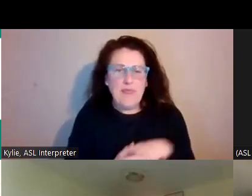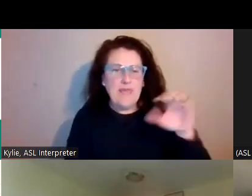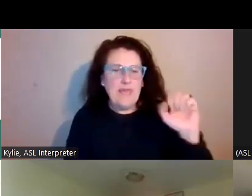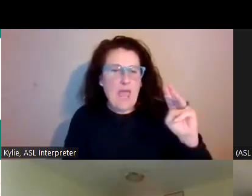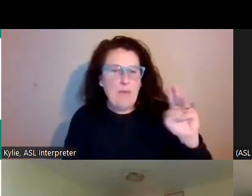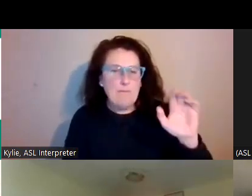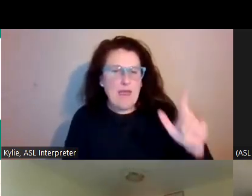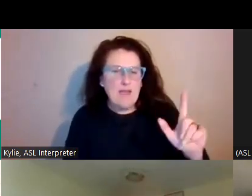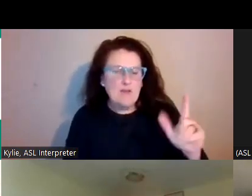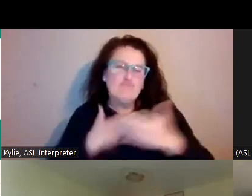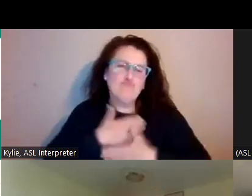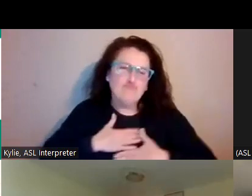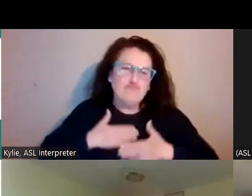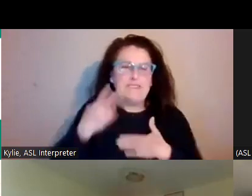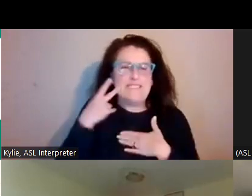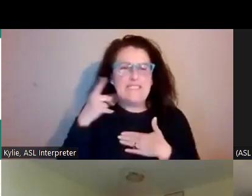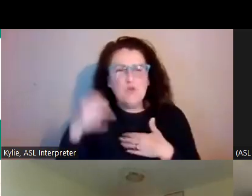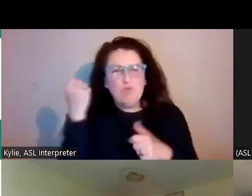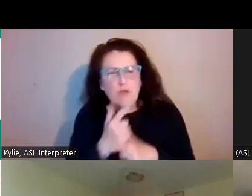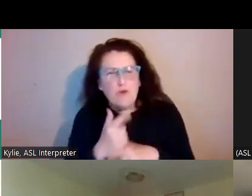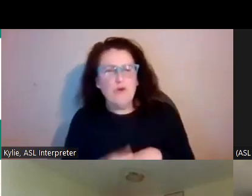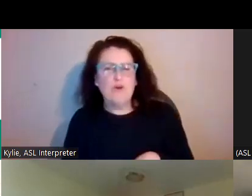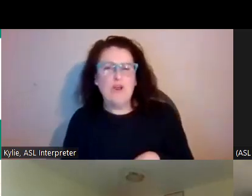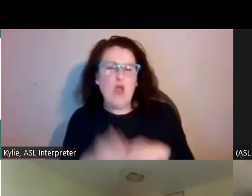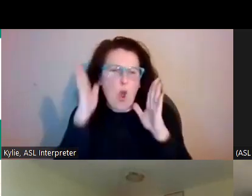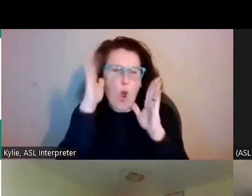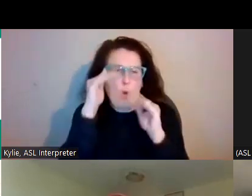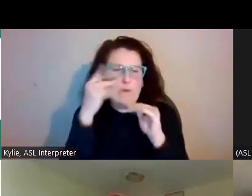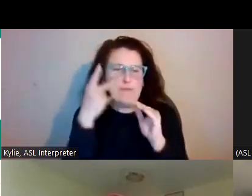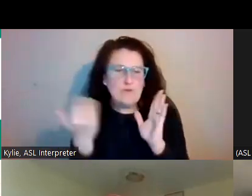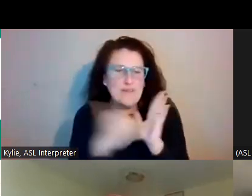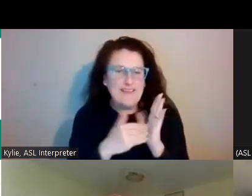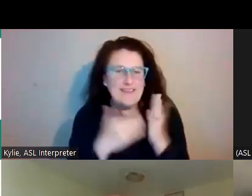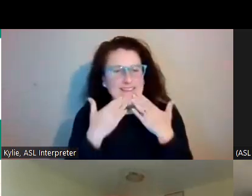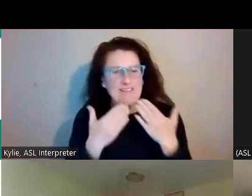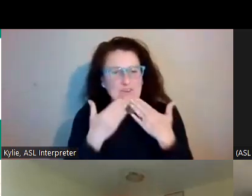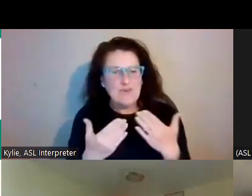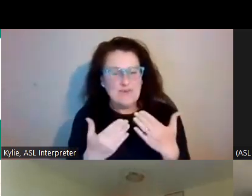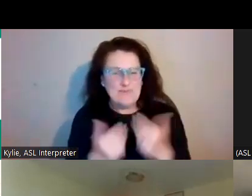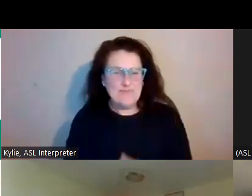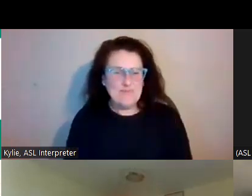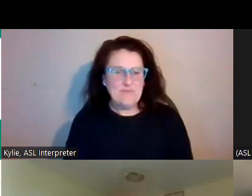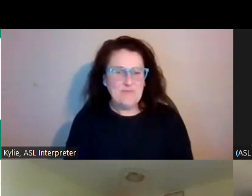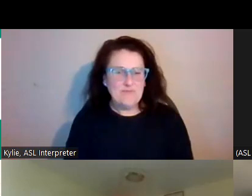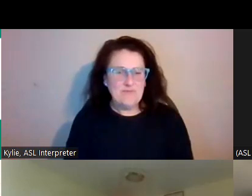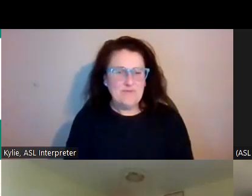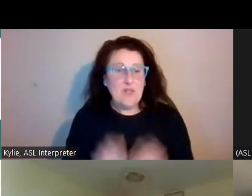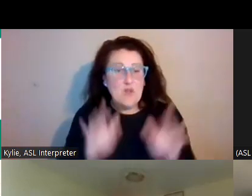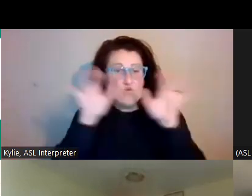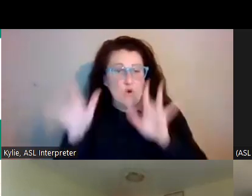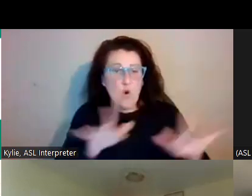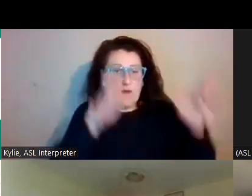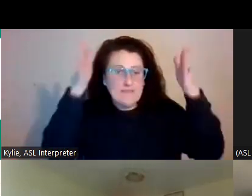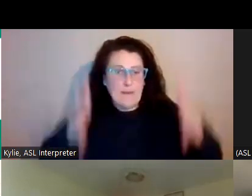a pleasure to see you, brother. I hope to see you again soon, and thanks for being with us. I'm going to stop recording if